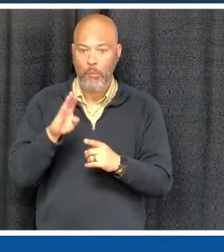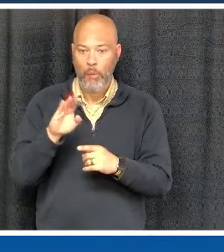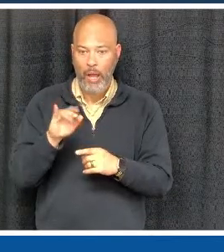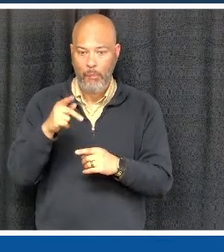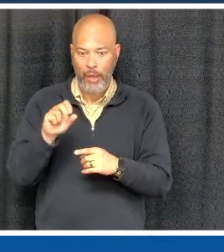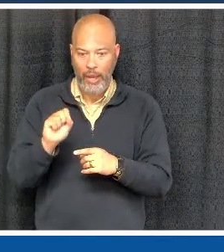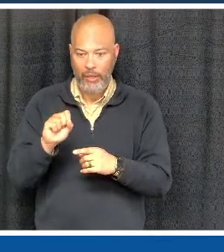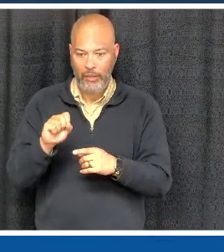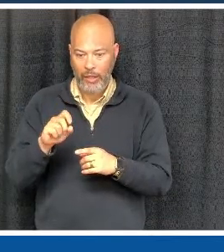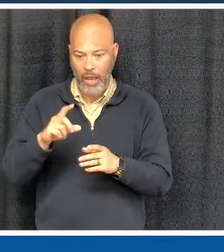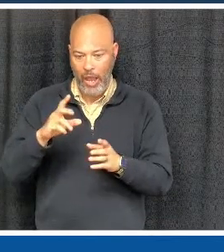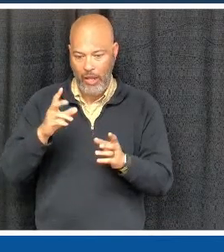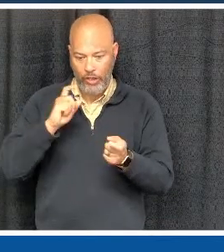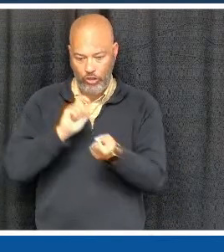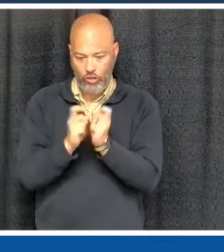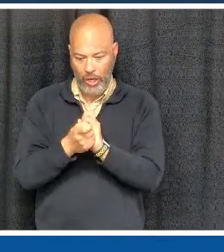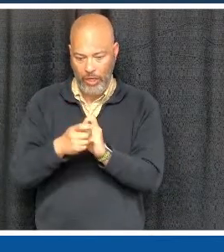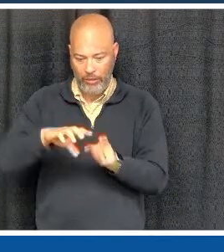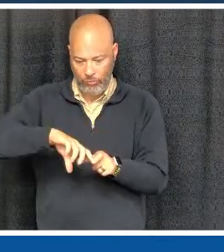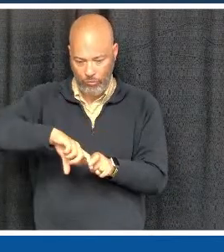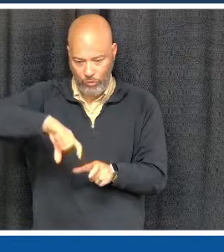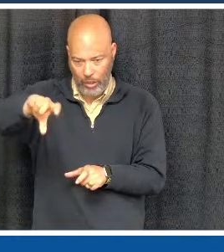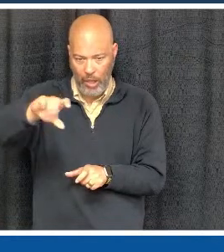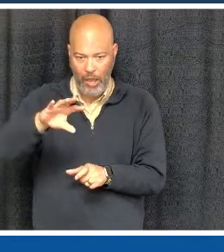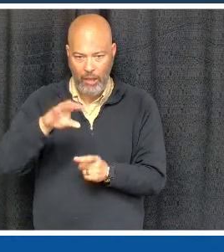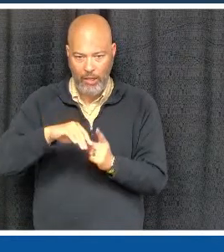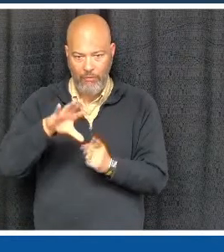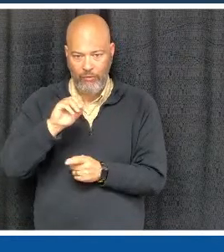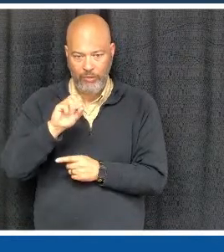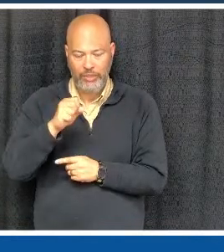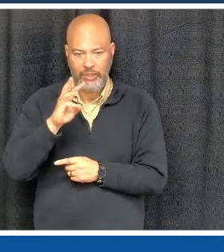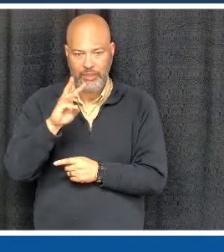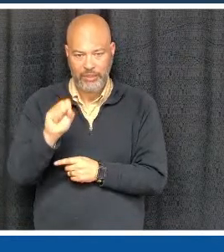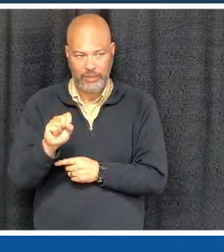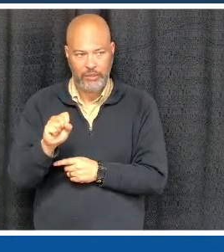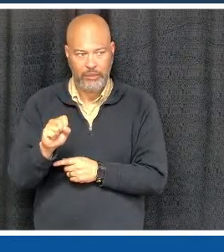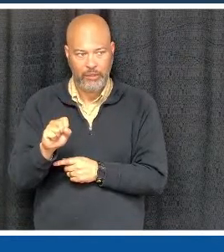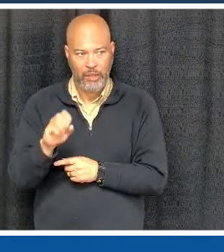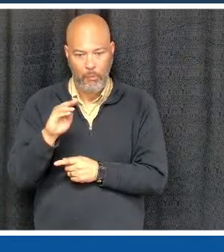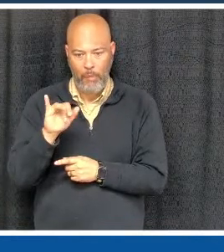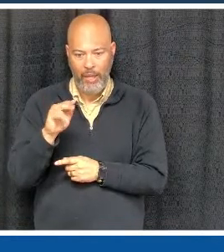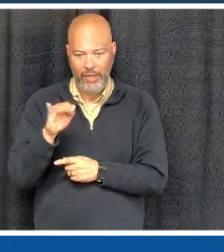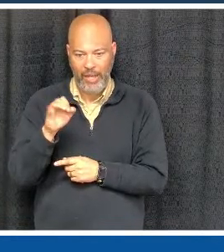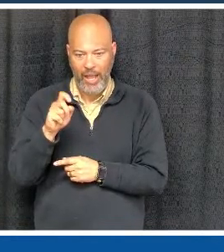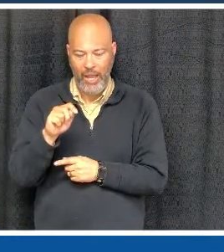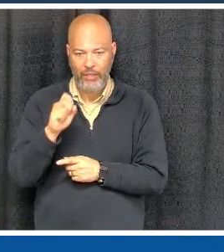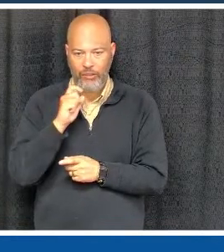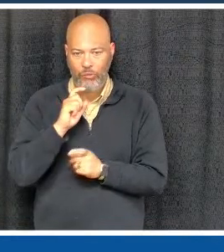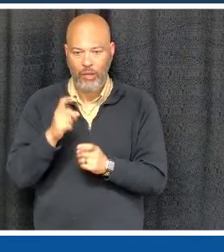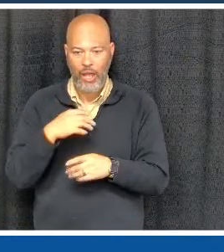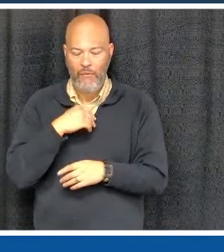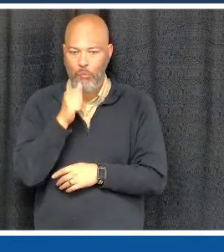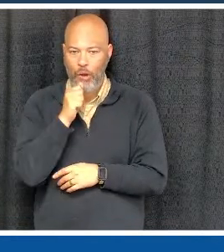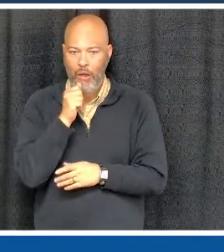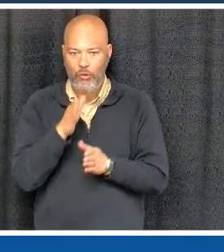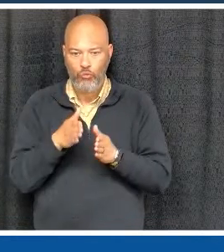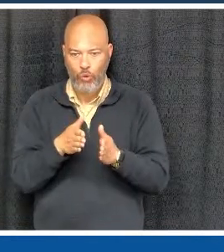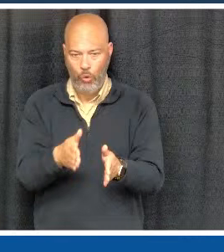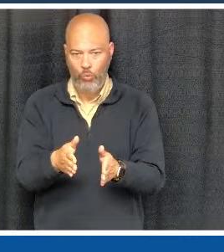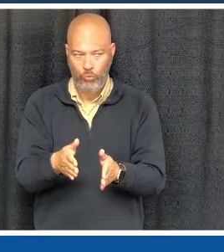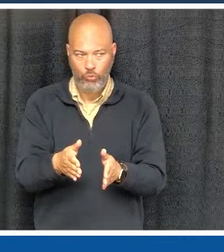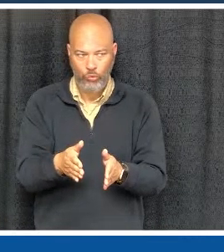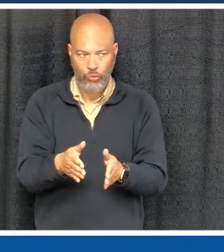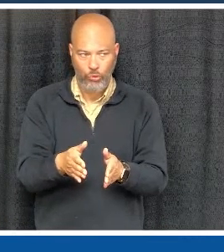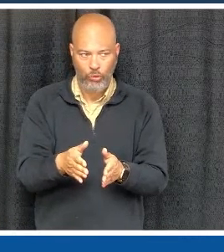in and they redid the intersection in the 50s and 60s, this Manning Heights was given a private road.